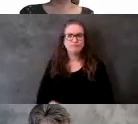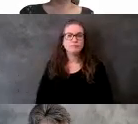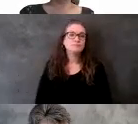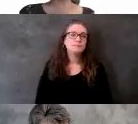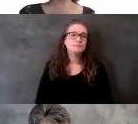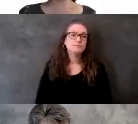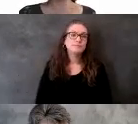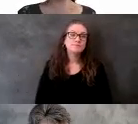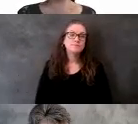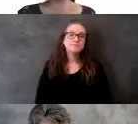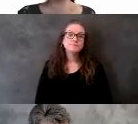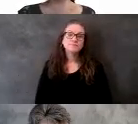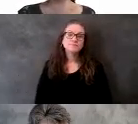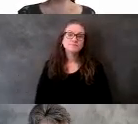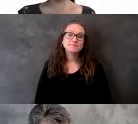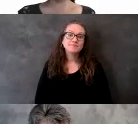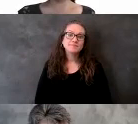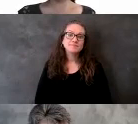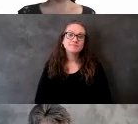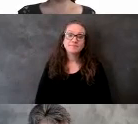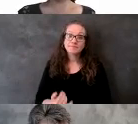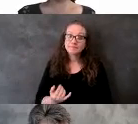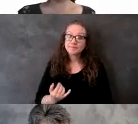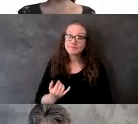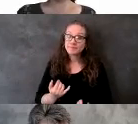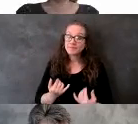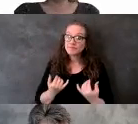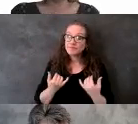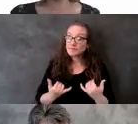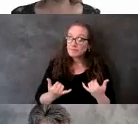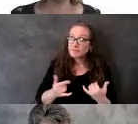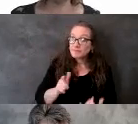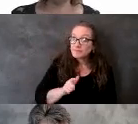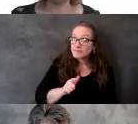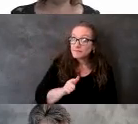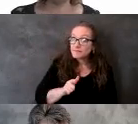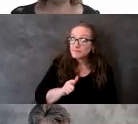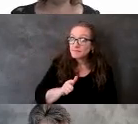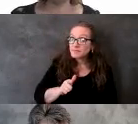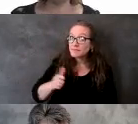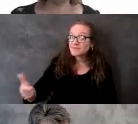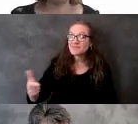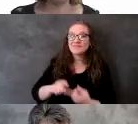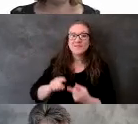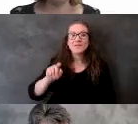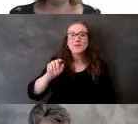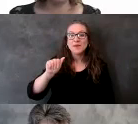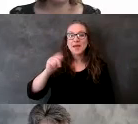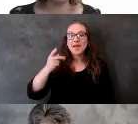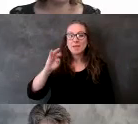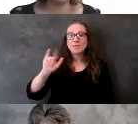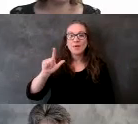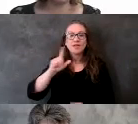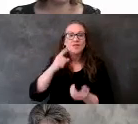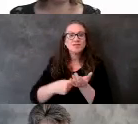And now I'm going to turn it back over to April to discuss History of bias in medical decisions. Thank